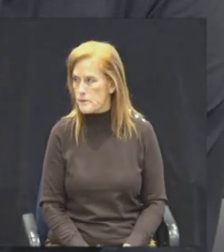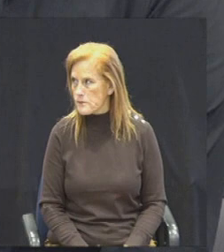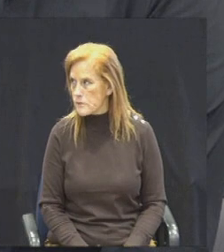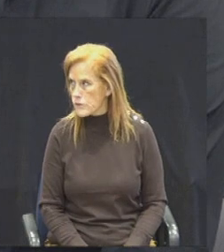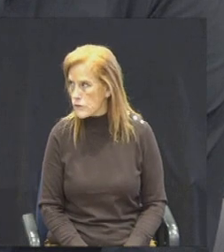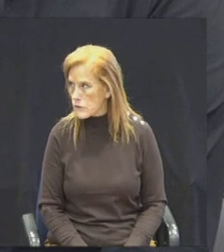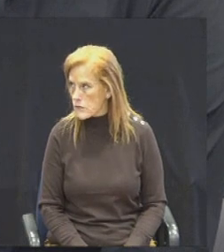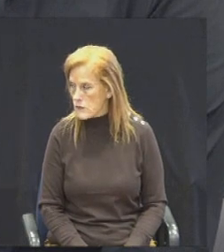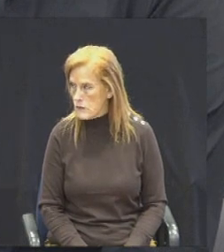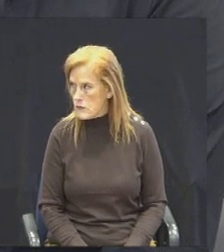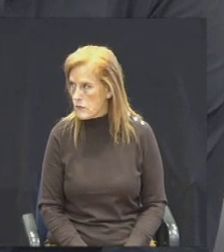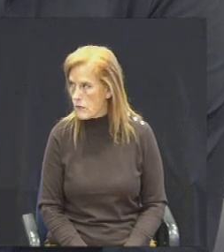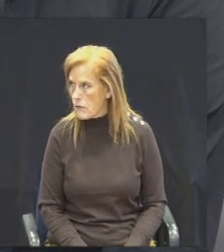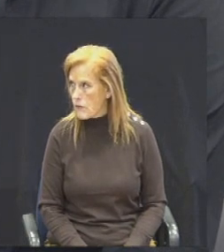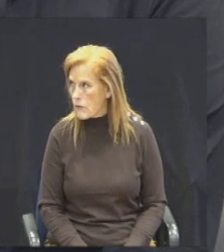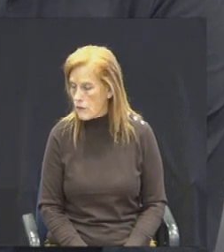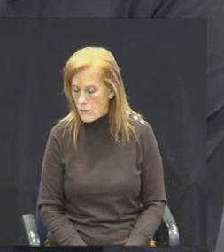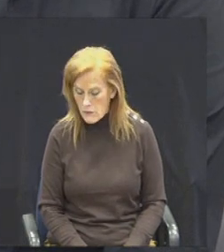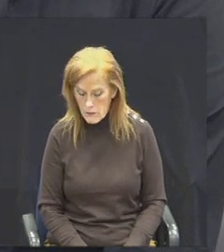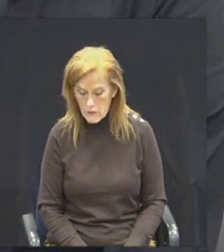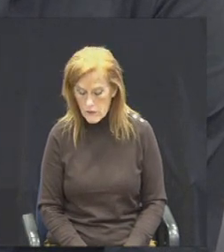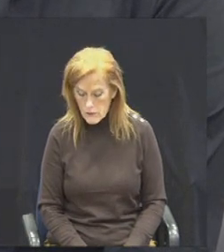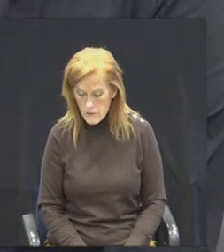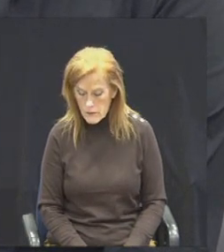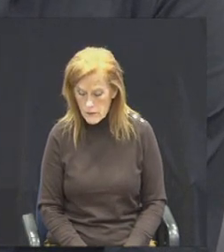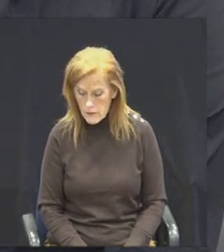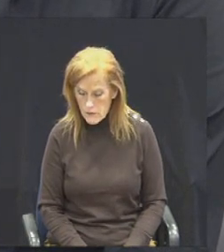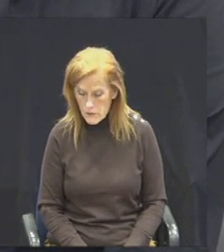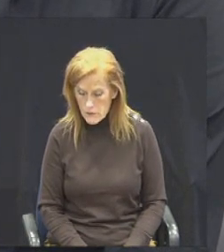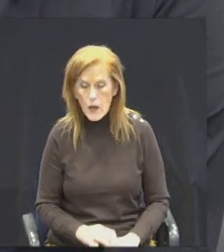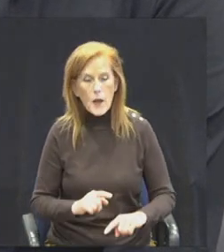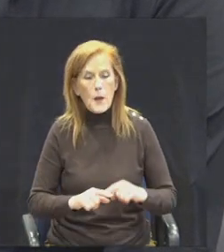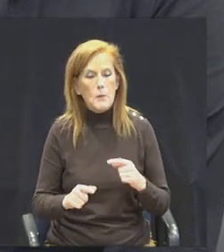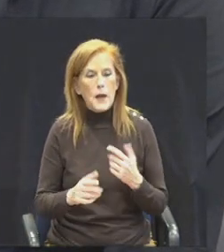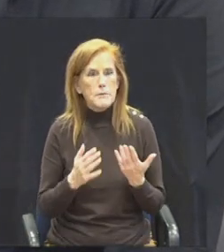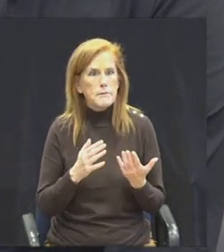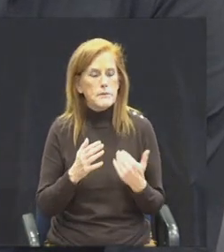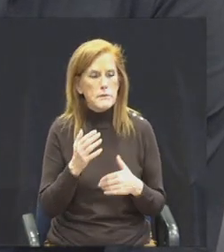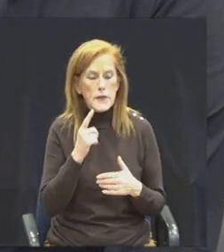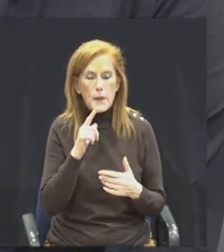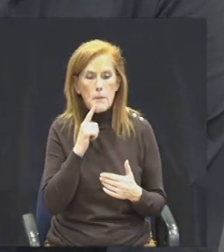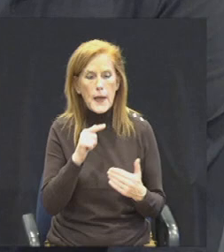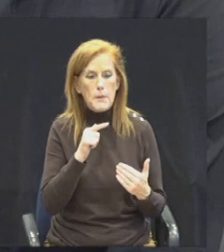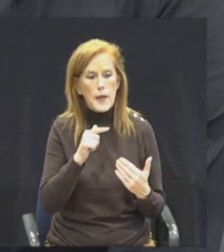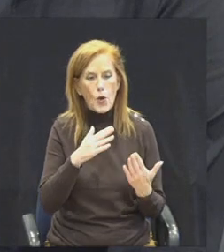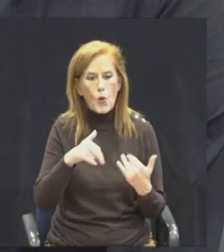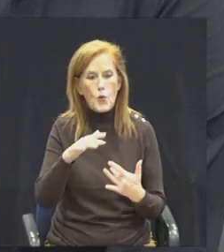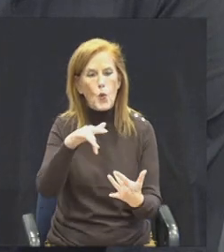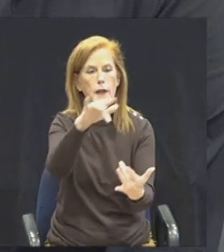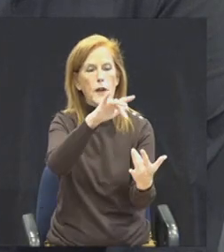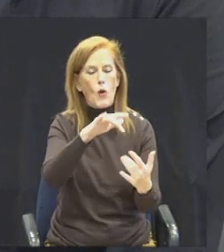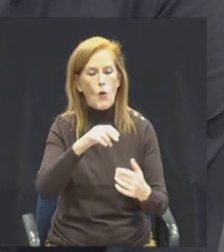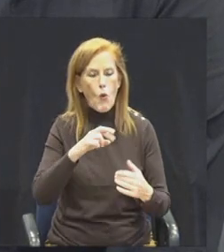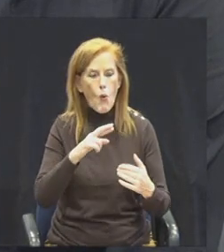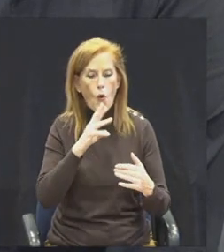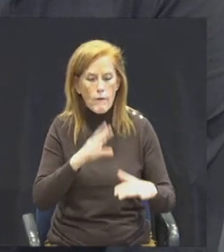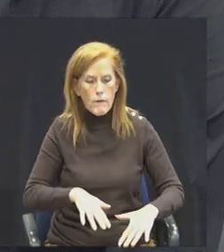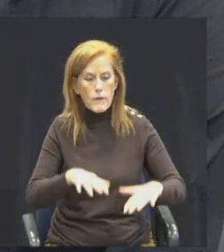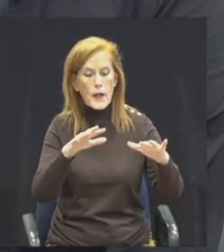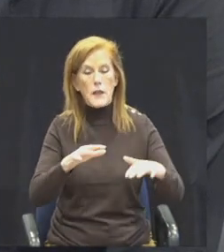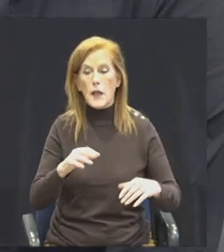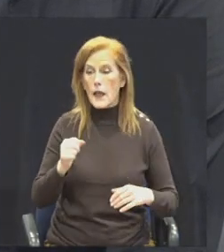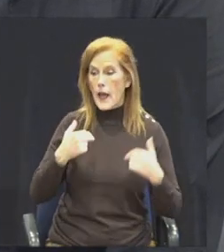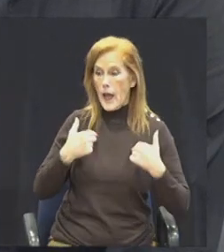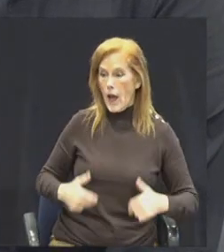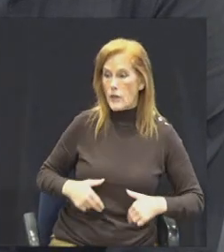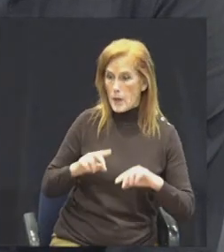But I mean, even if you consider things like a tornado disaster or a flood, the health department does have a role to